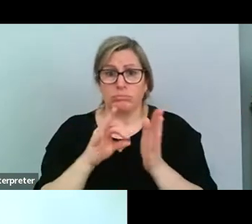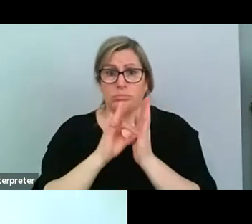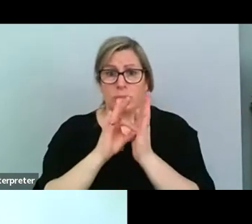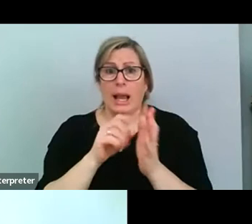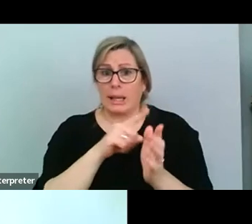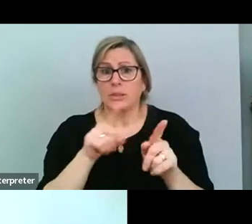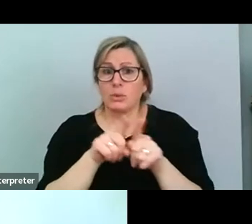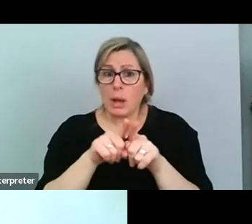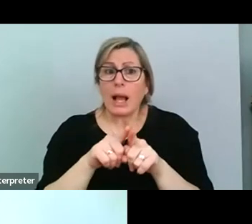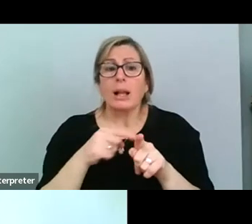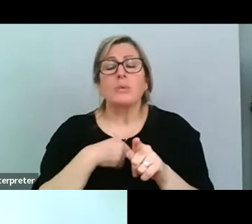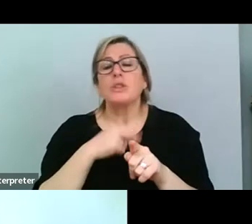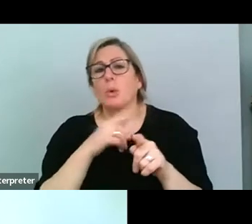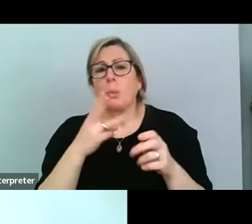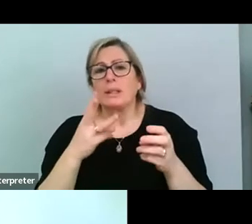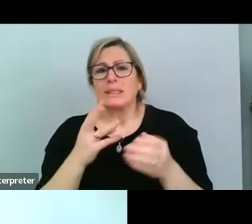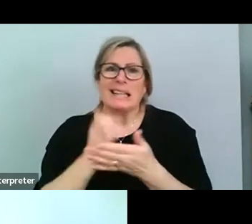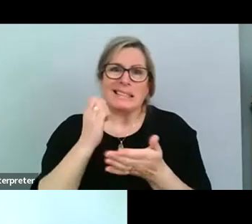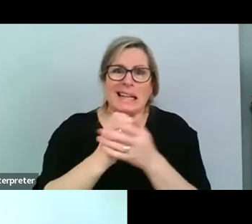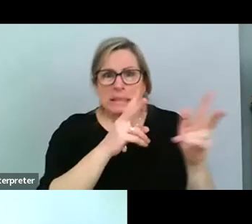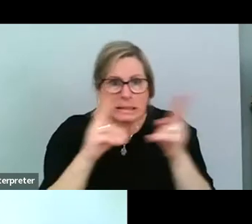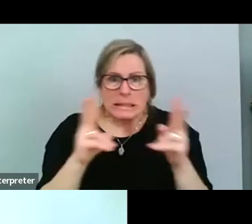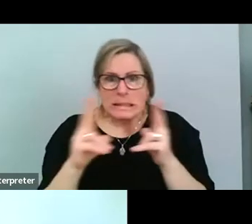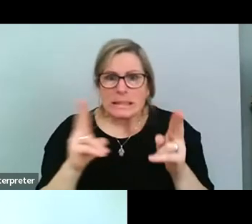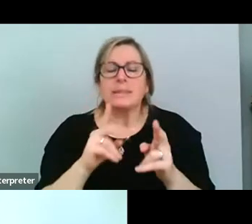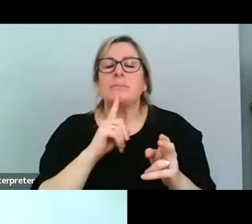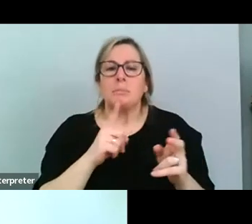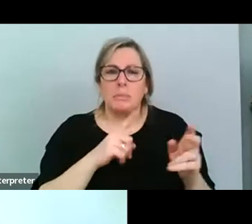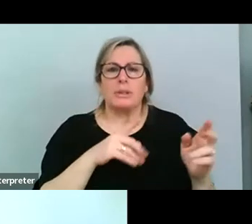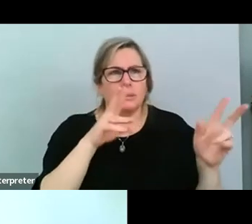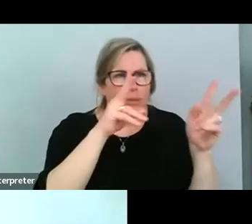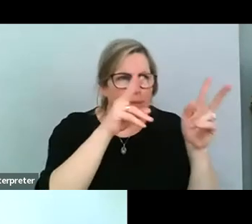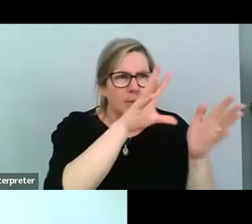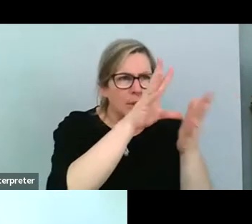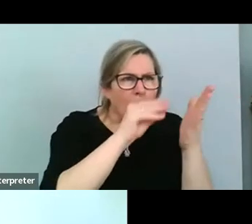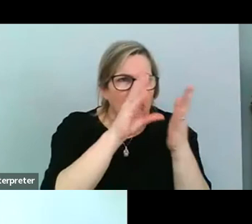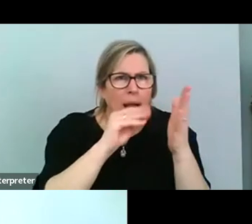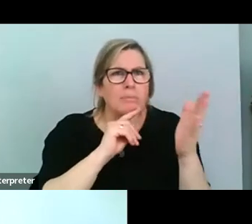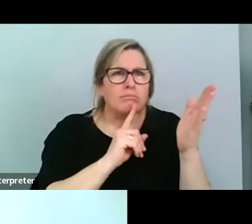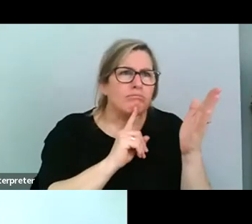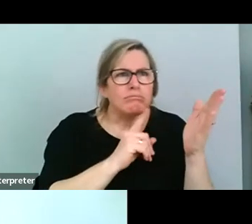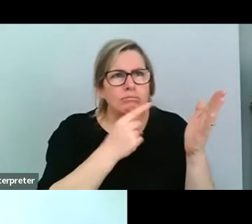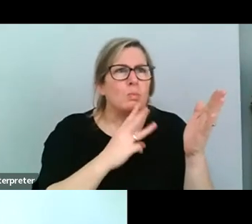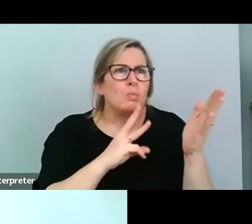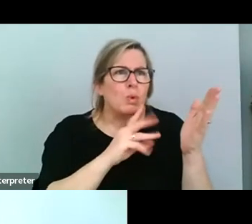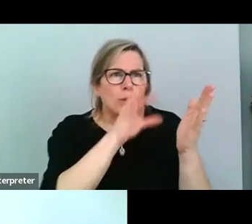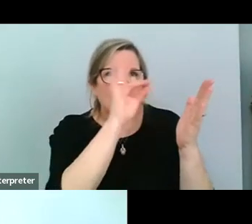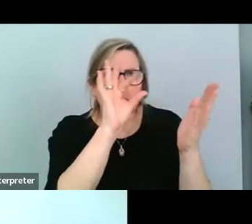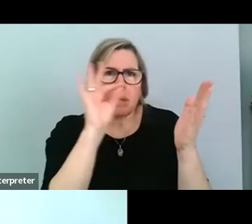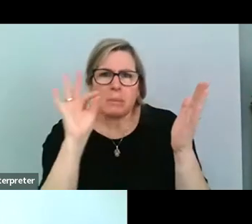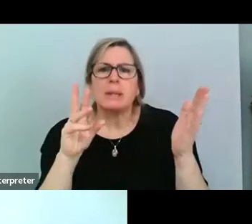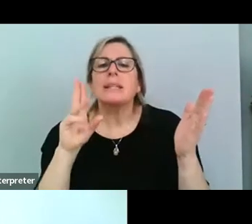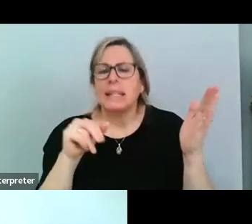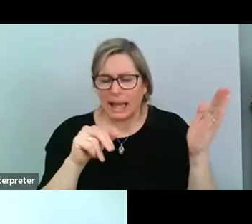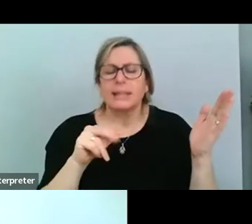little conscious that we don't want kind of, you know, very copied and pasted answers and everybody's saying the exact same thing. But again, you can